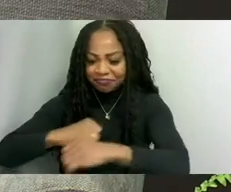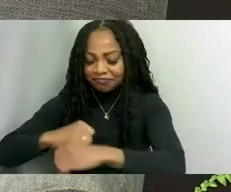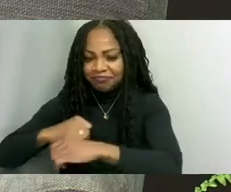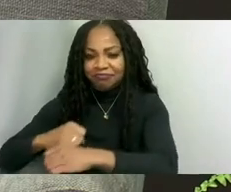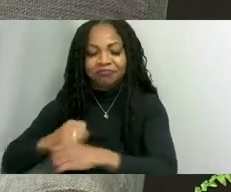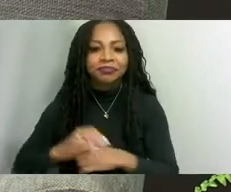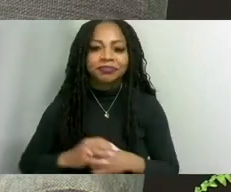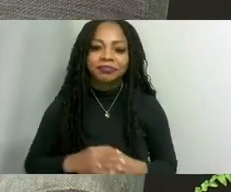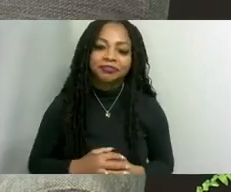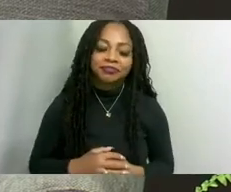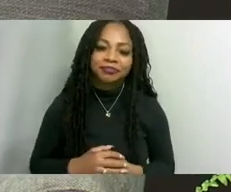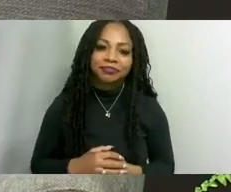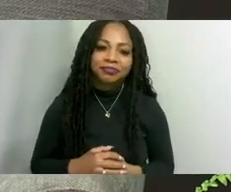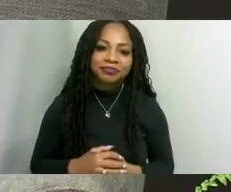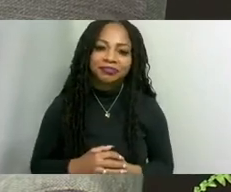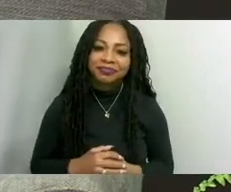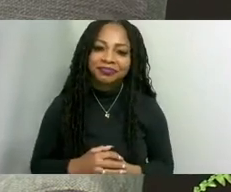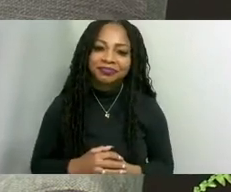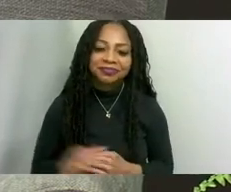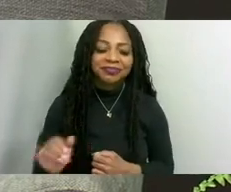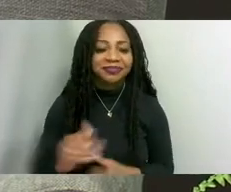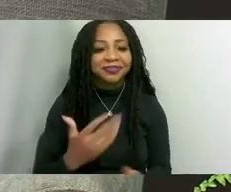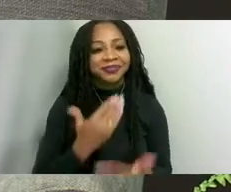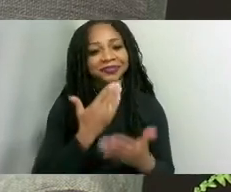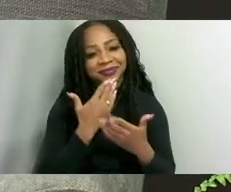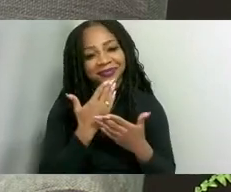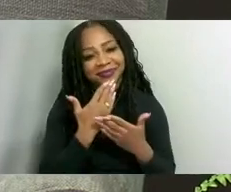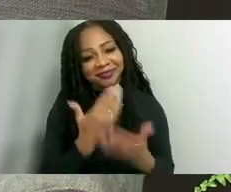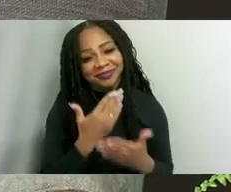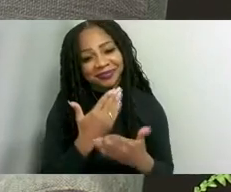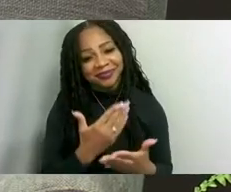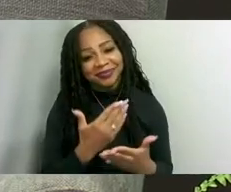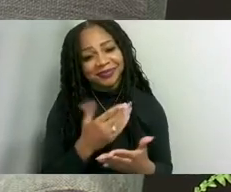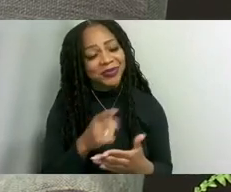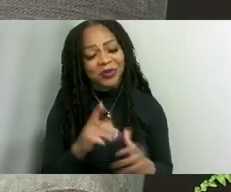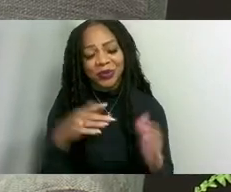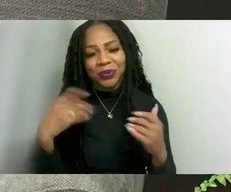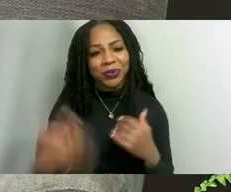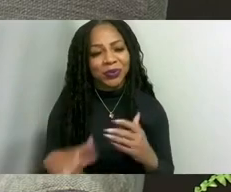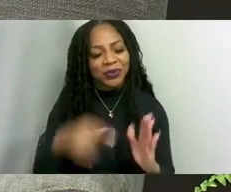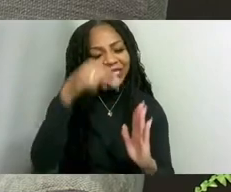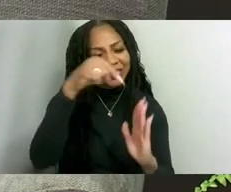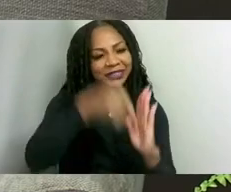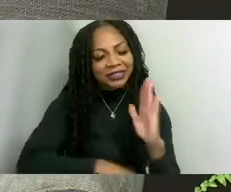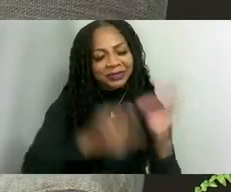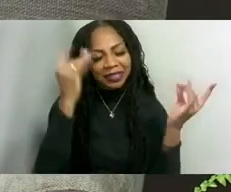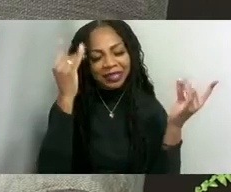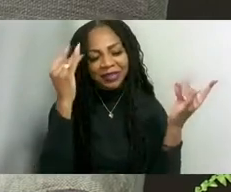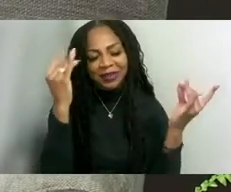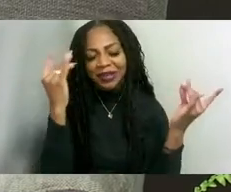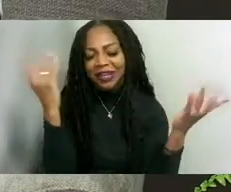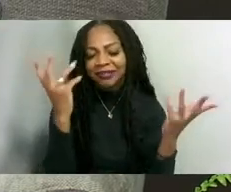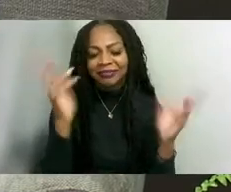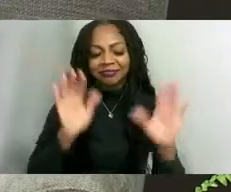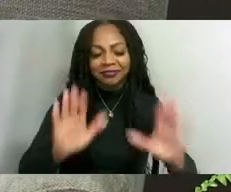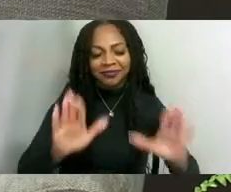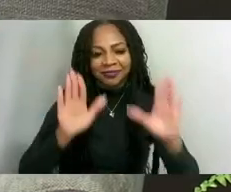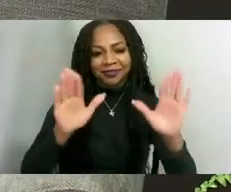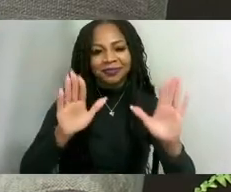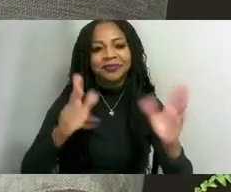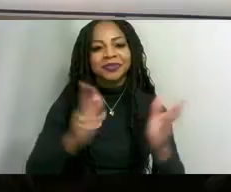children. And thank you for being such a big thinker and a beautiful guest today. Thank you.